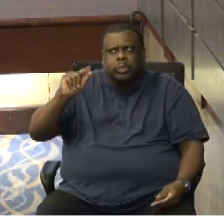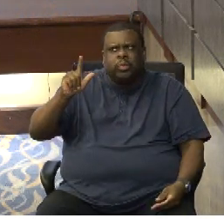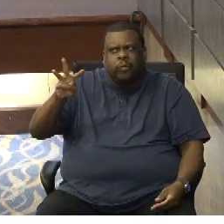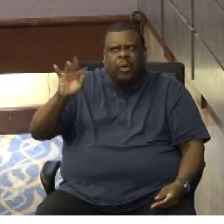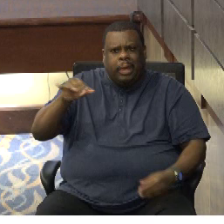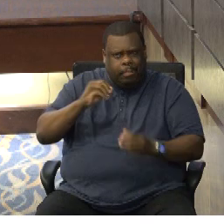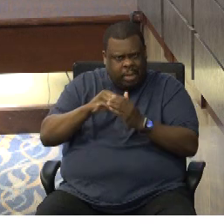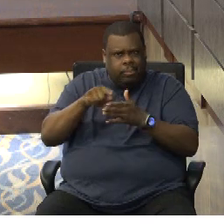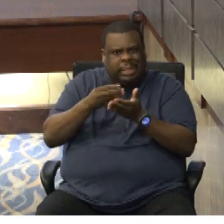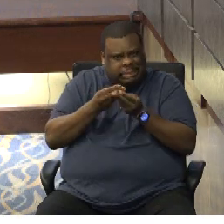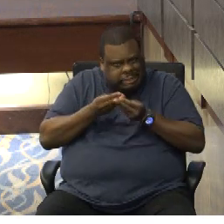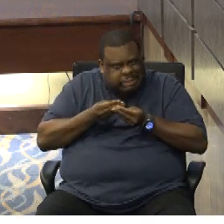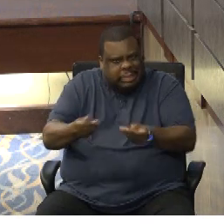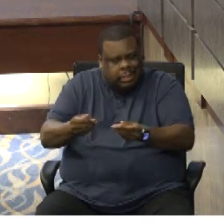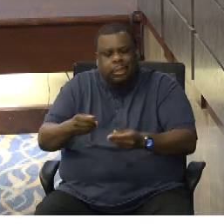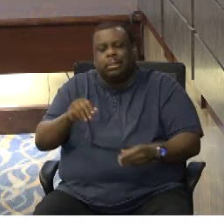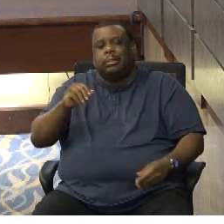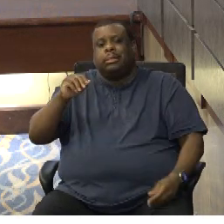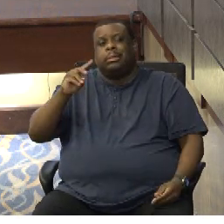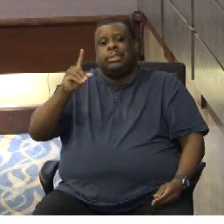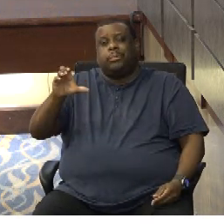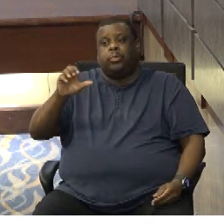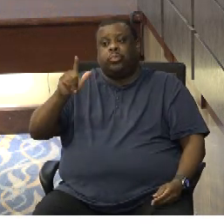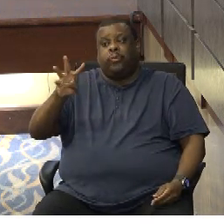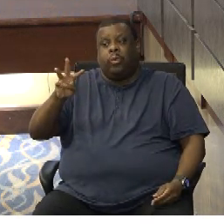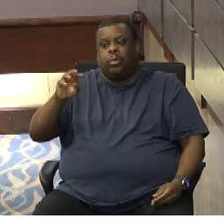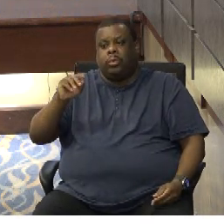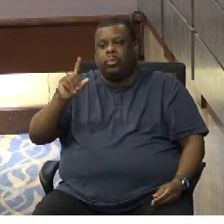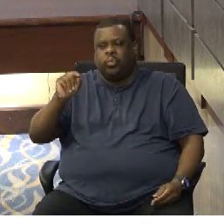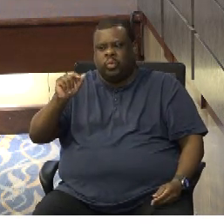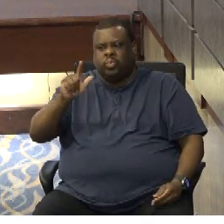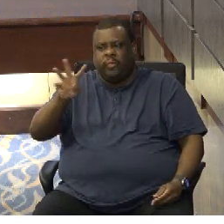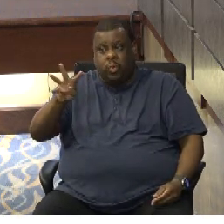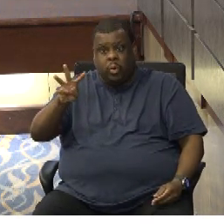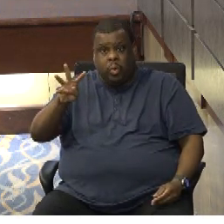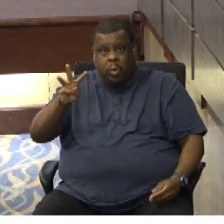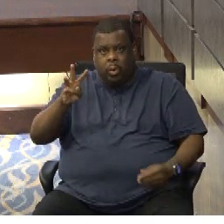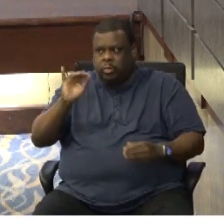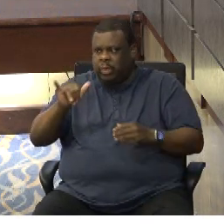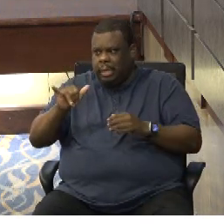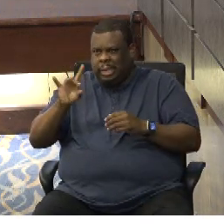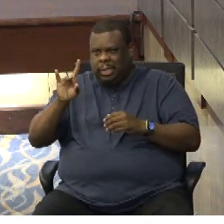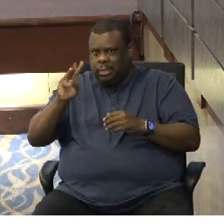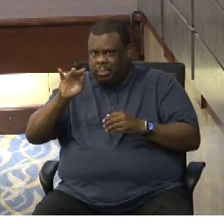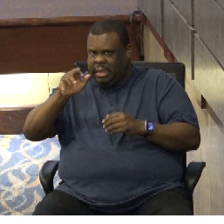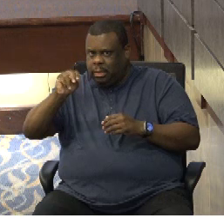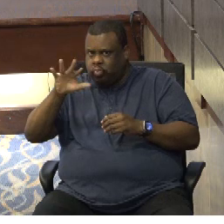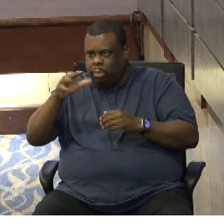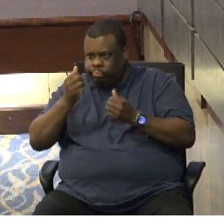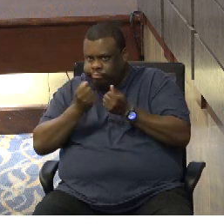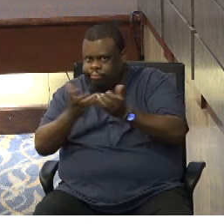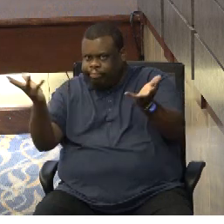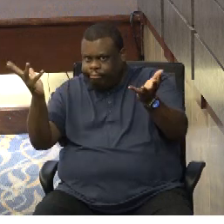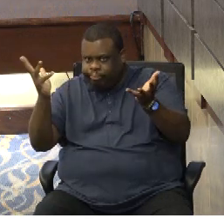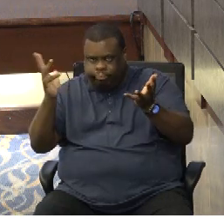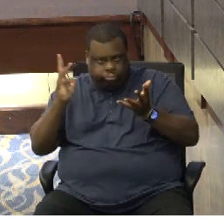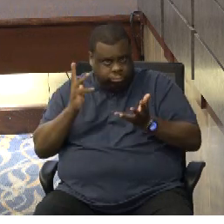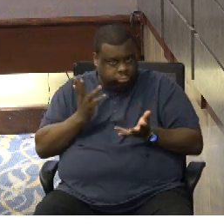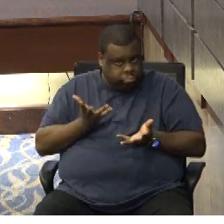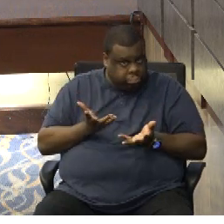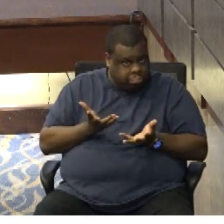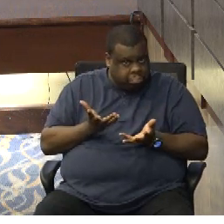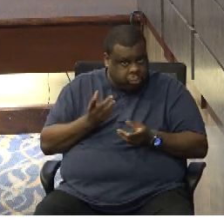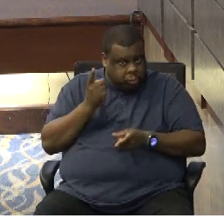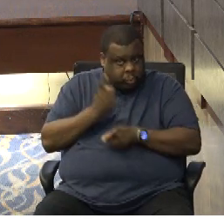2024? First, 2024. Okay. And is that where this presentation is heading? For those